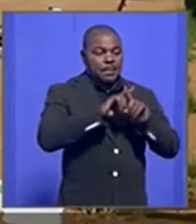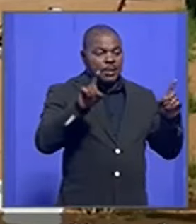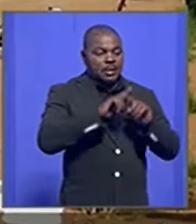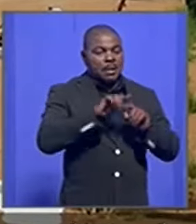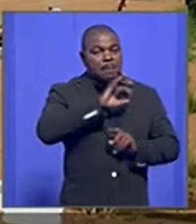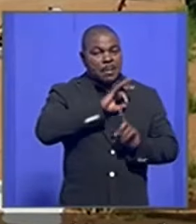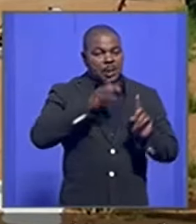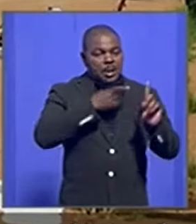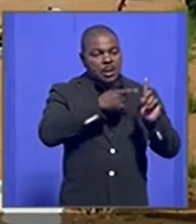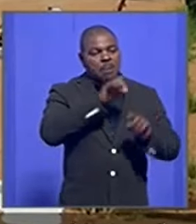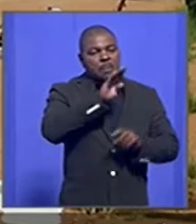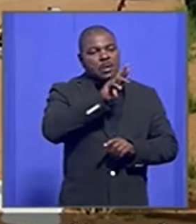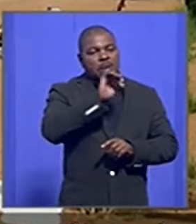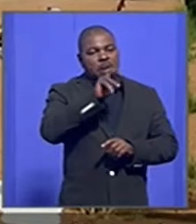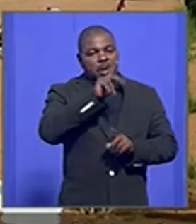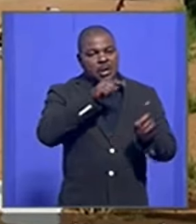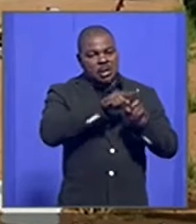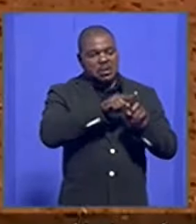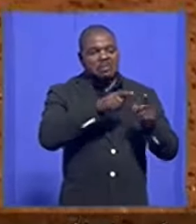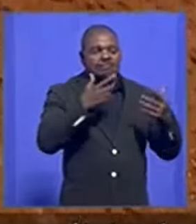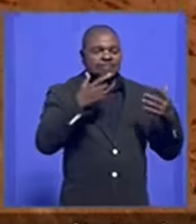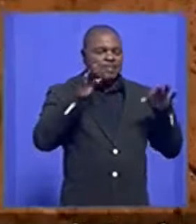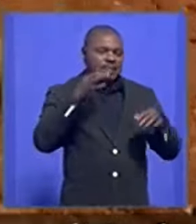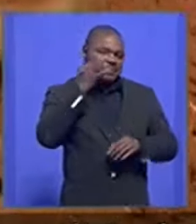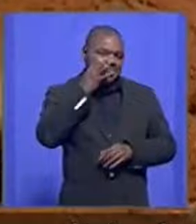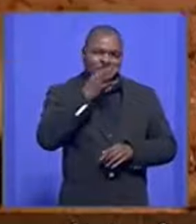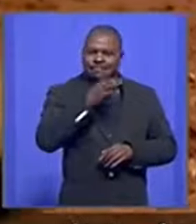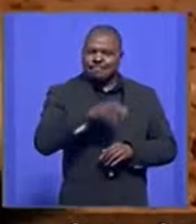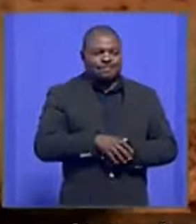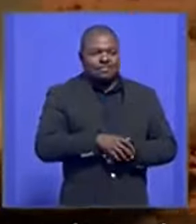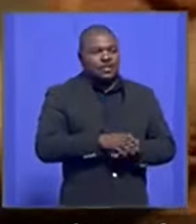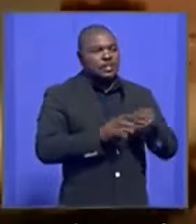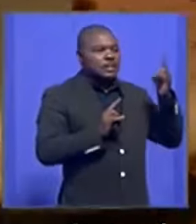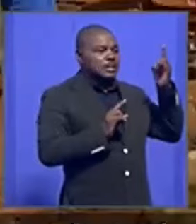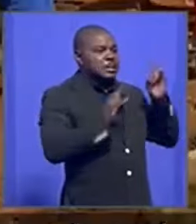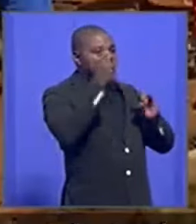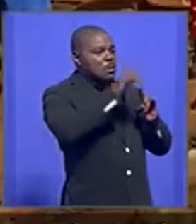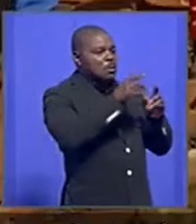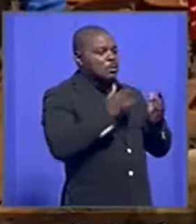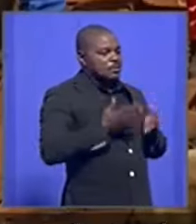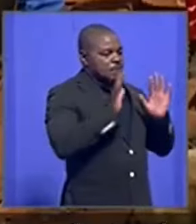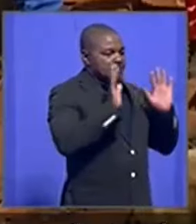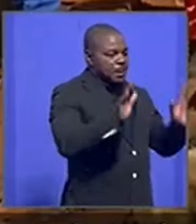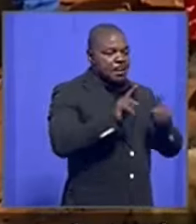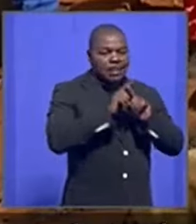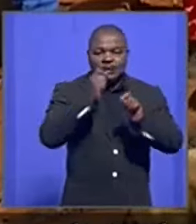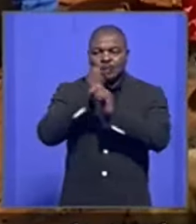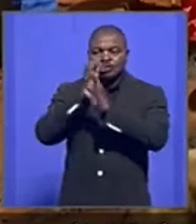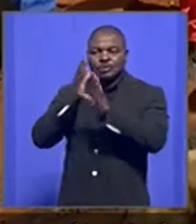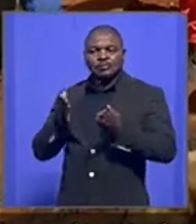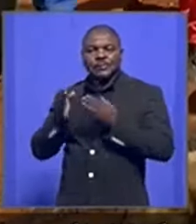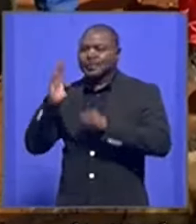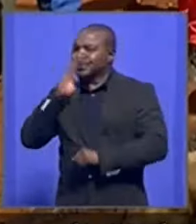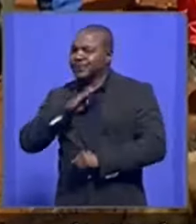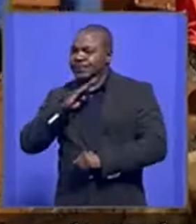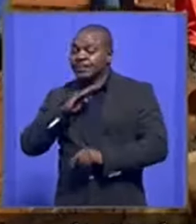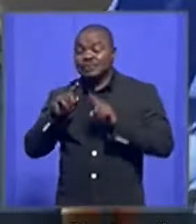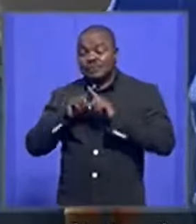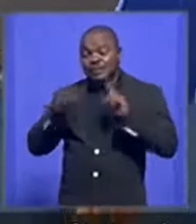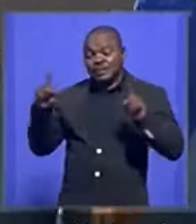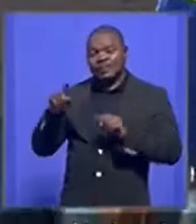tofadiwa ka go tseela ditirelo kwa ditoropong go na le kwa metse setoropong. fela ba laudi ba masepala ba gajana ba re ga